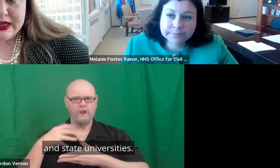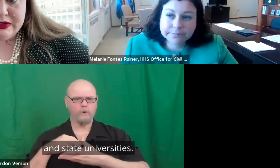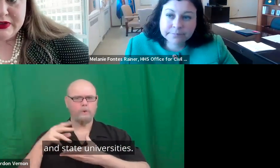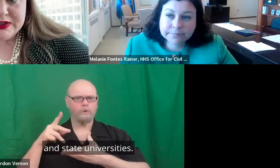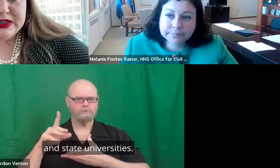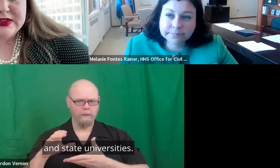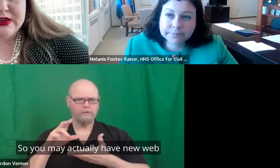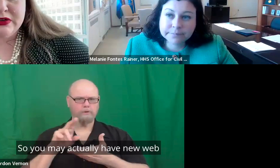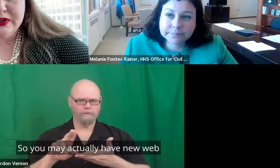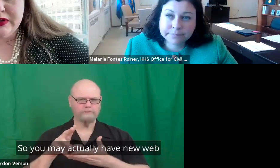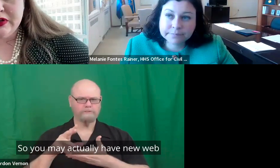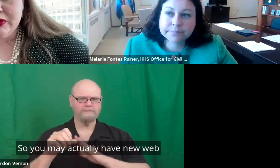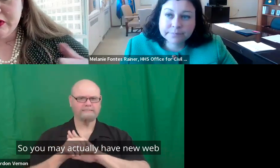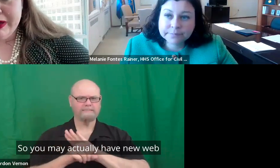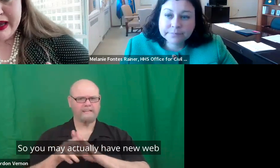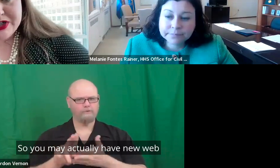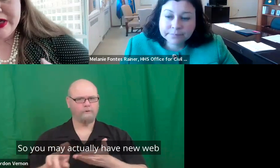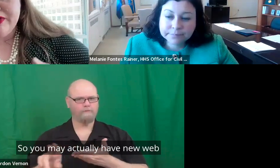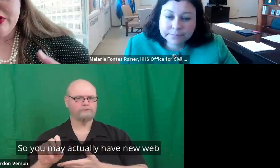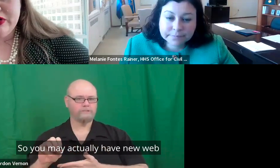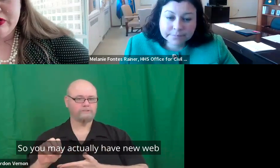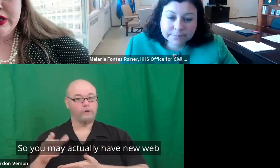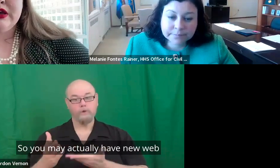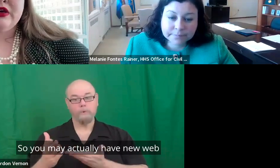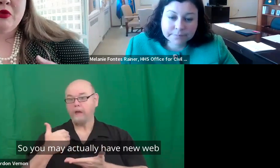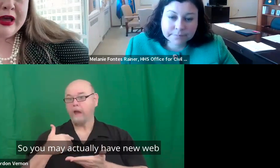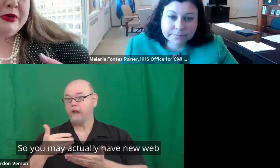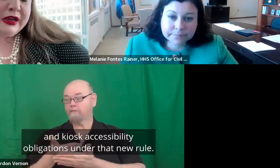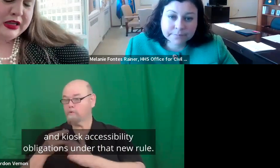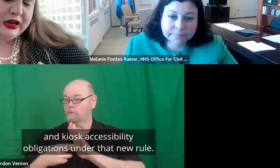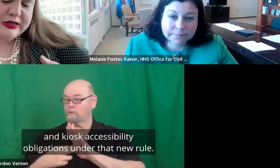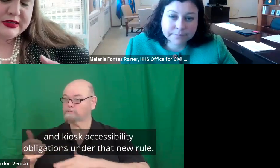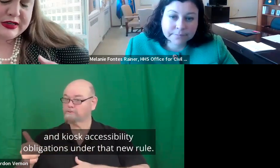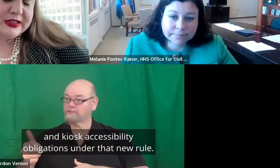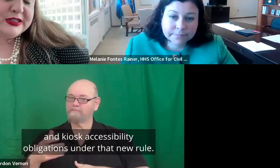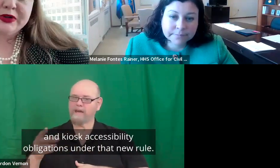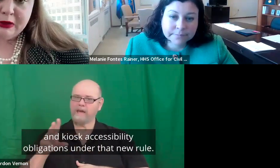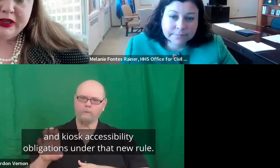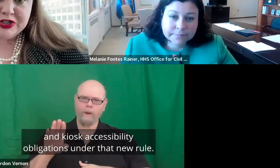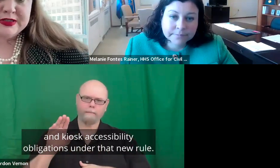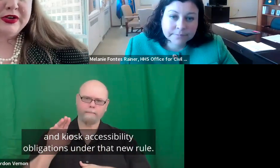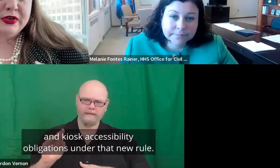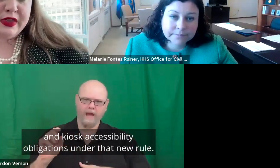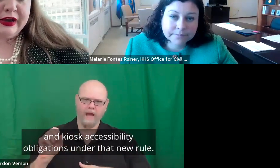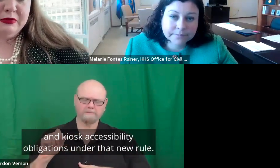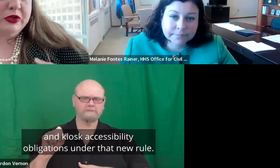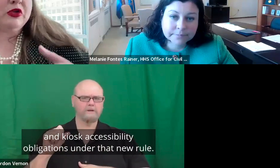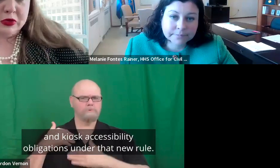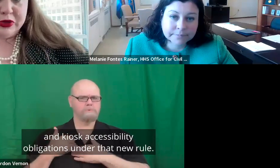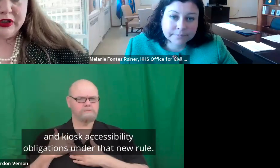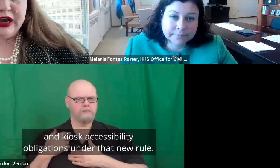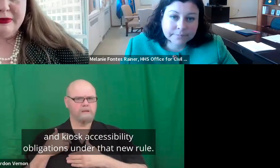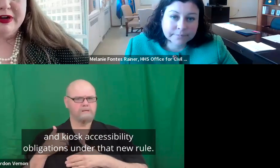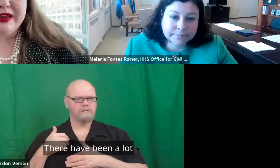universities and state universities. So you may actually have new web and kiosk accessibility obligations under that